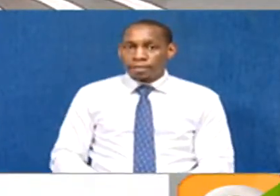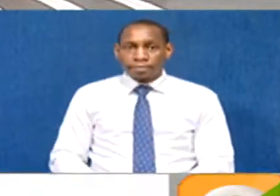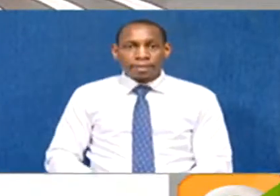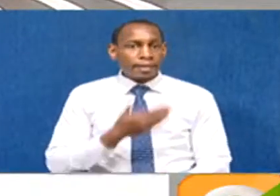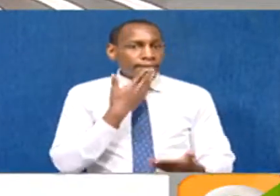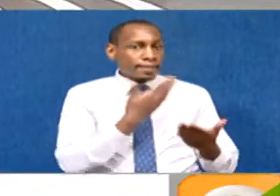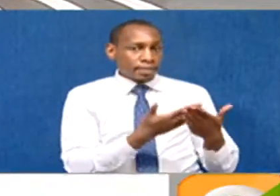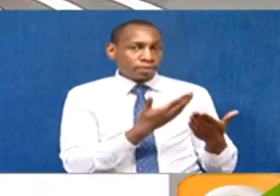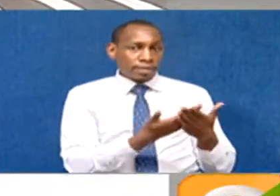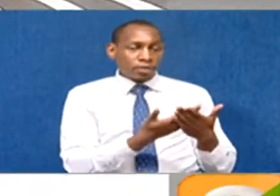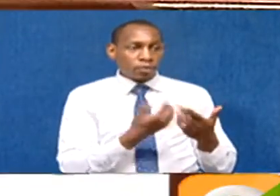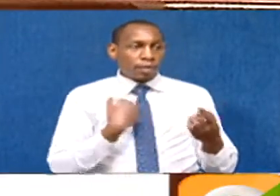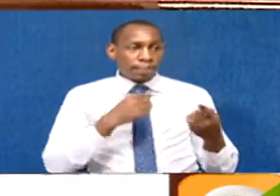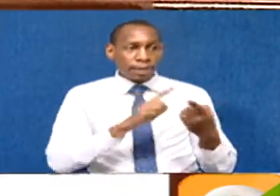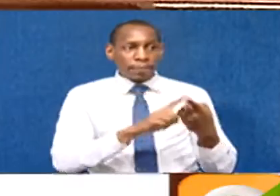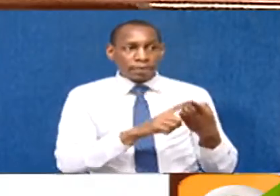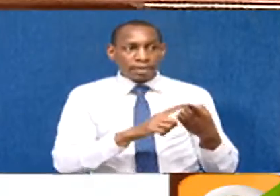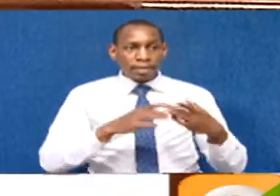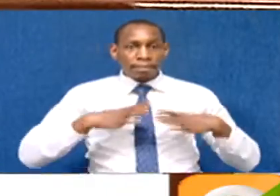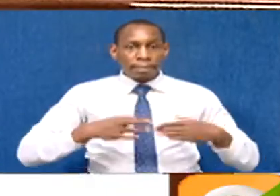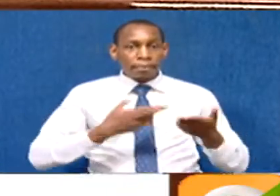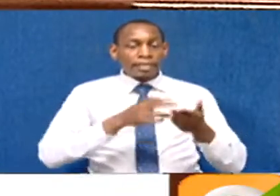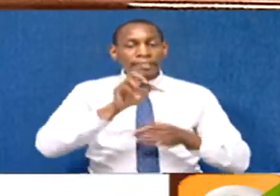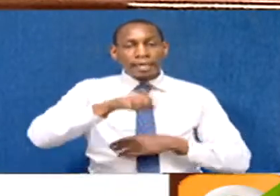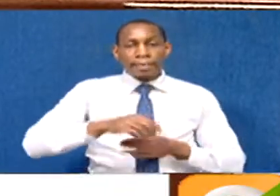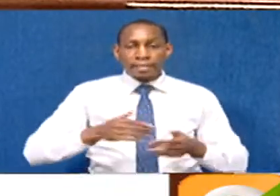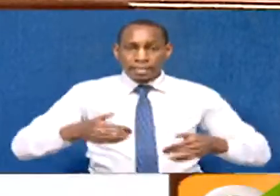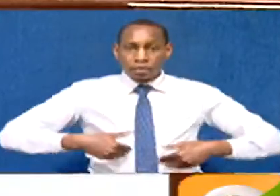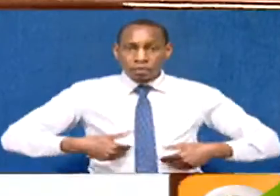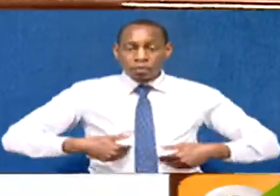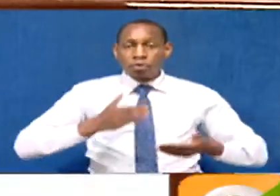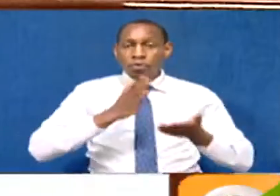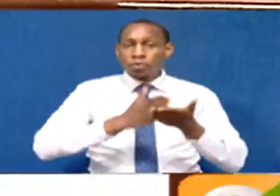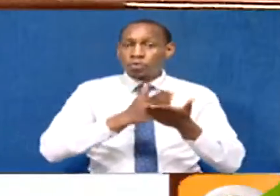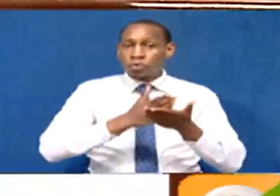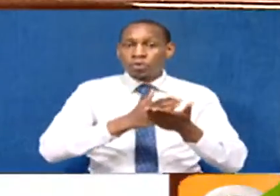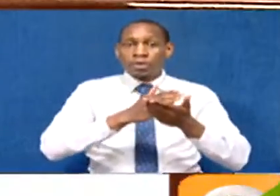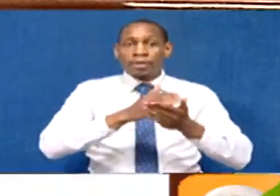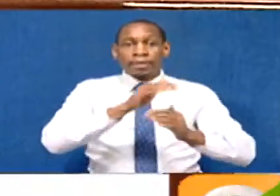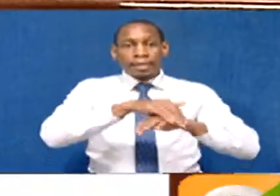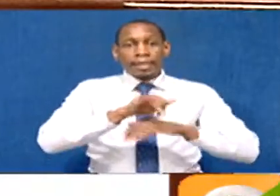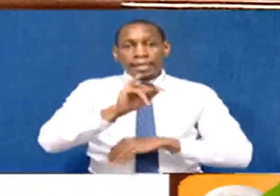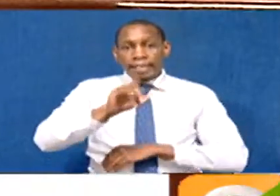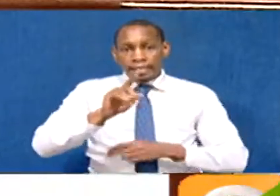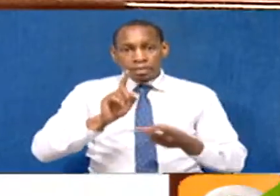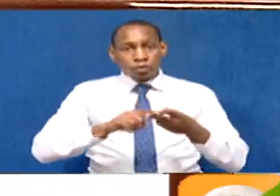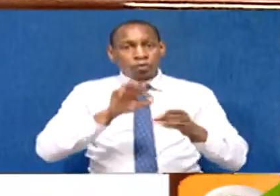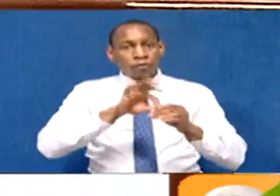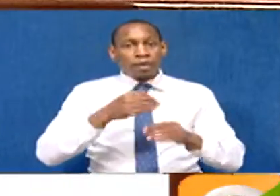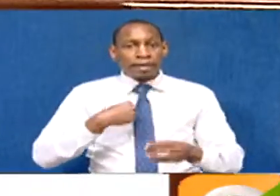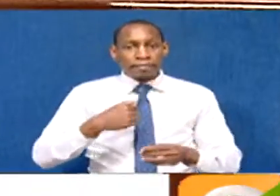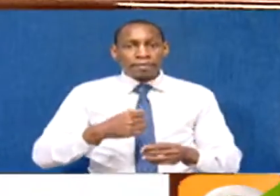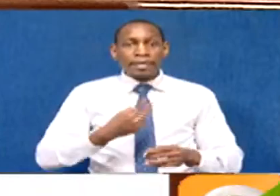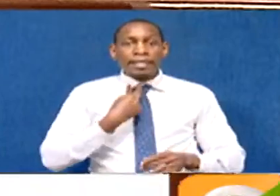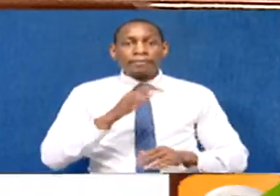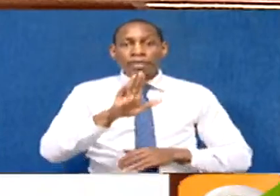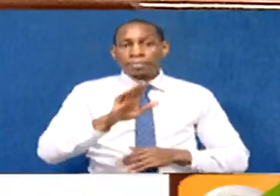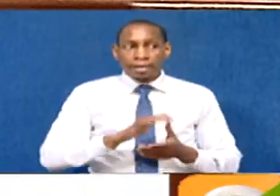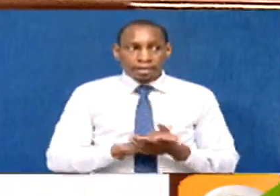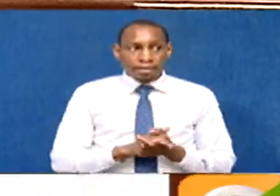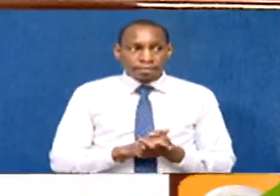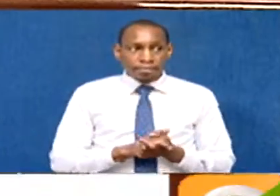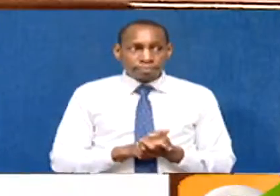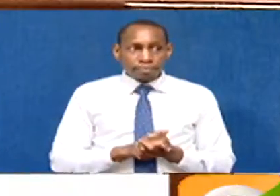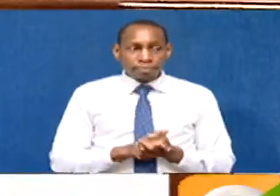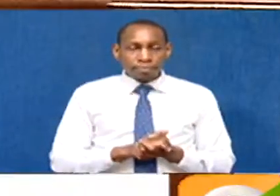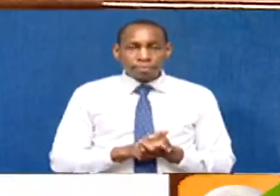Thank you, Jeff. I think, people must register. Young people must go out there, get IDs, get your vote. That's your voice. Regardless of how you're going to